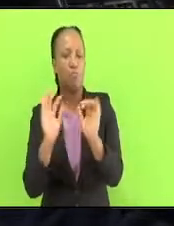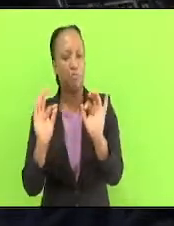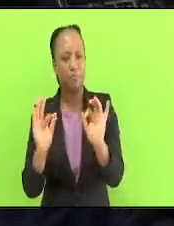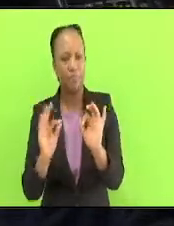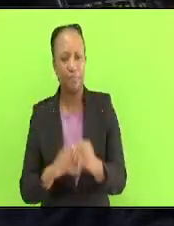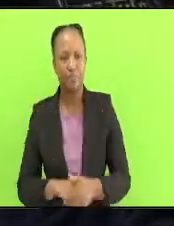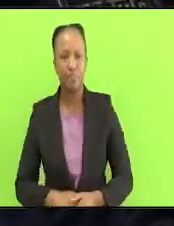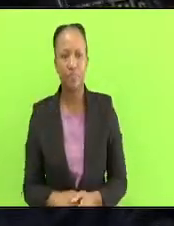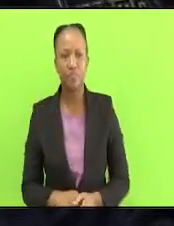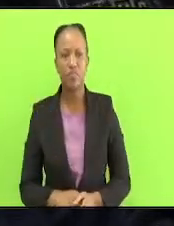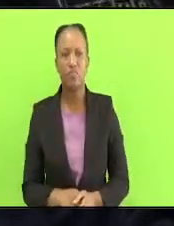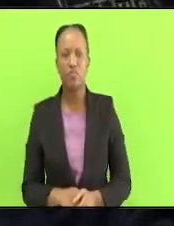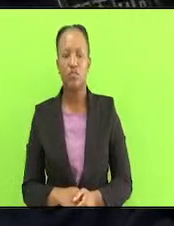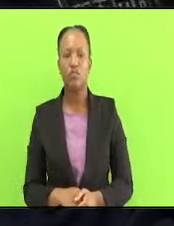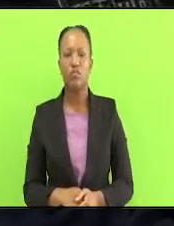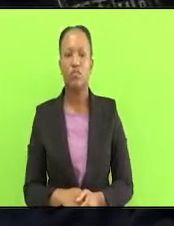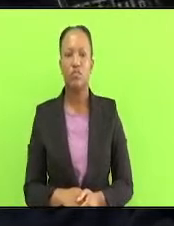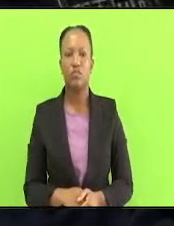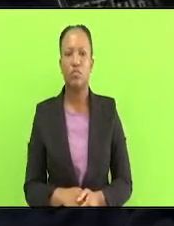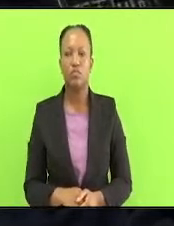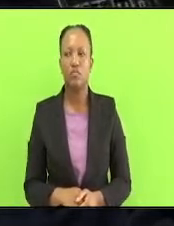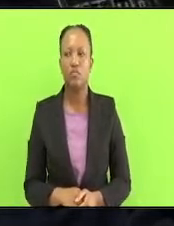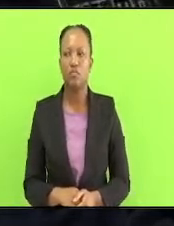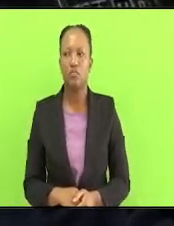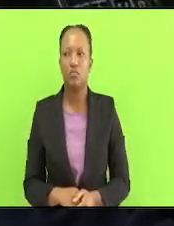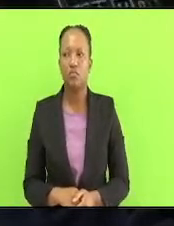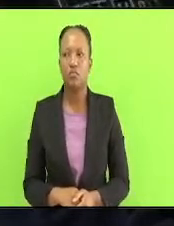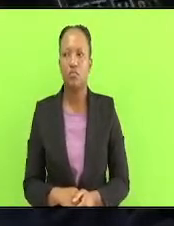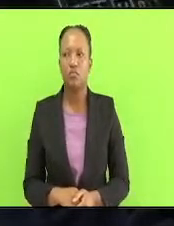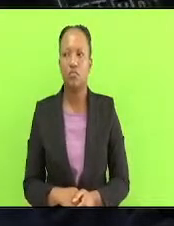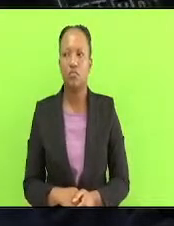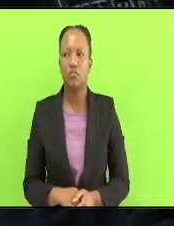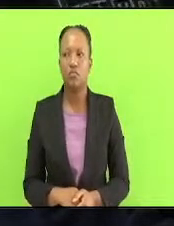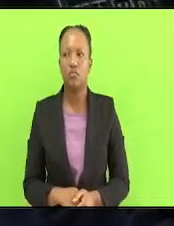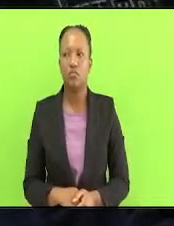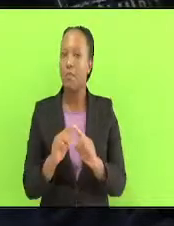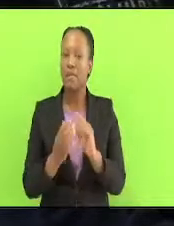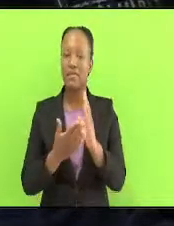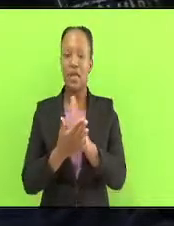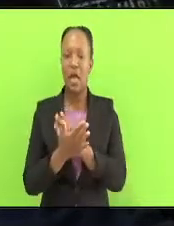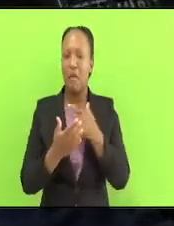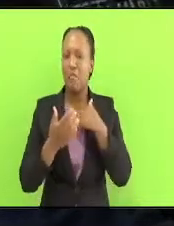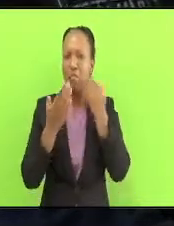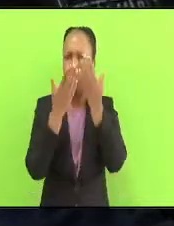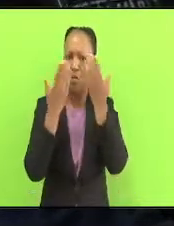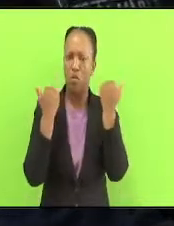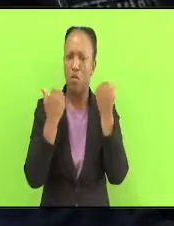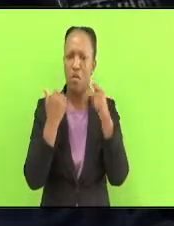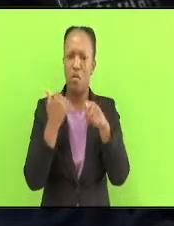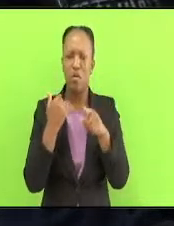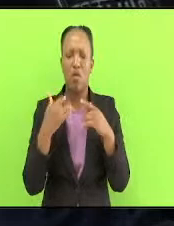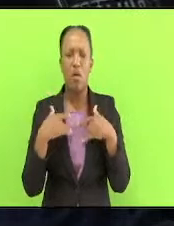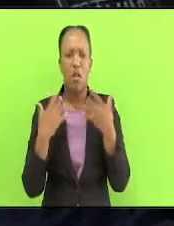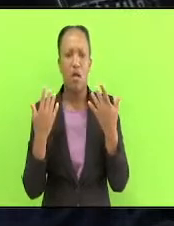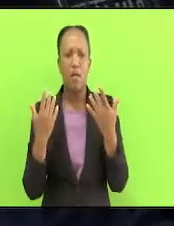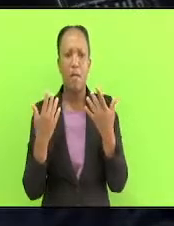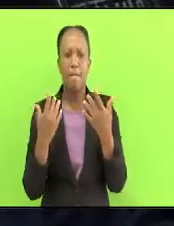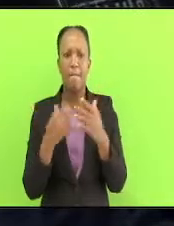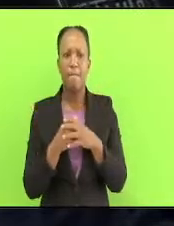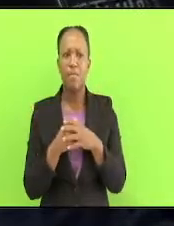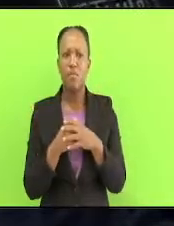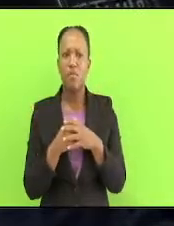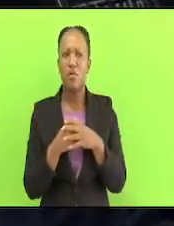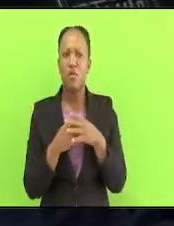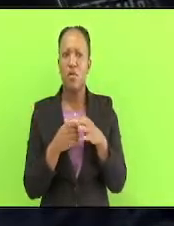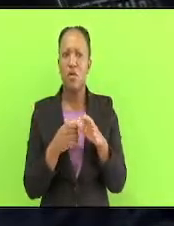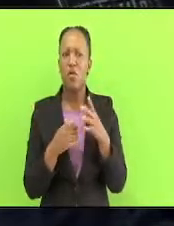bill is going to educate us to follow the laws. Ba bangwe ba rona ntse re se aware ko malapeng ko re dulang teng re ntse re tsaya ditlhare re di